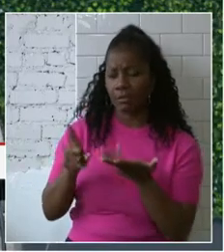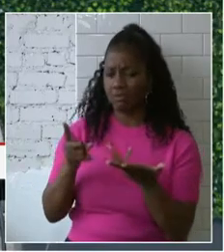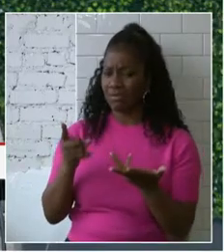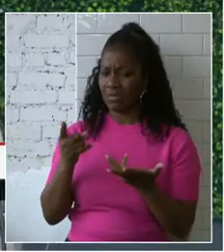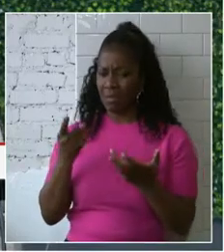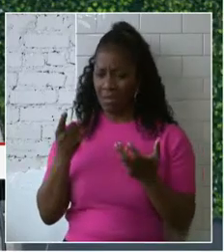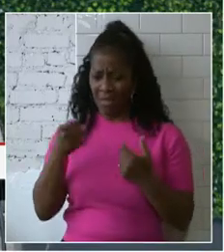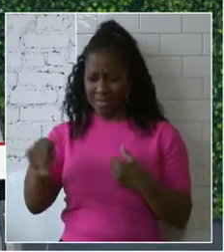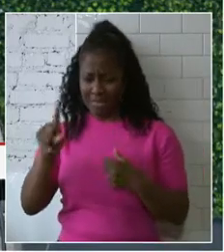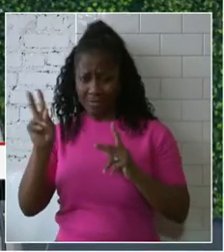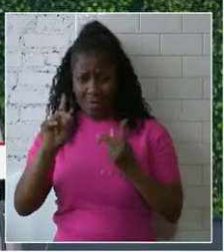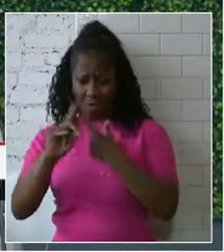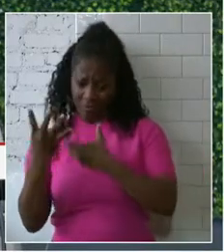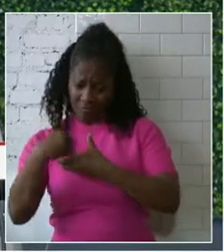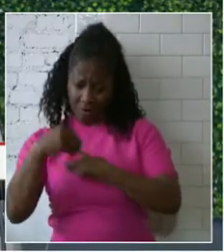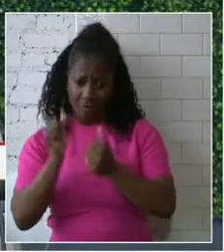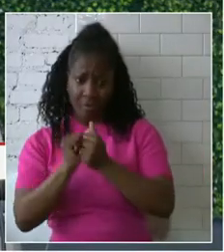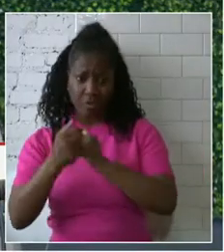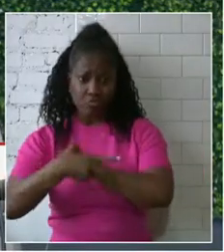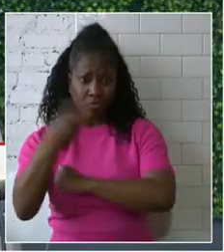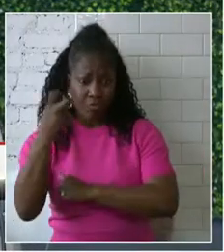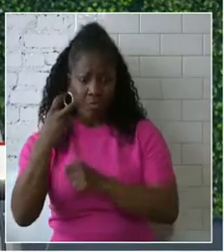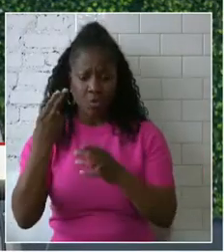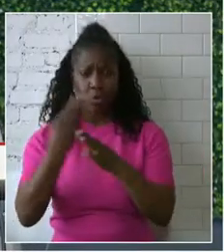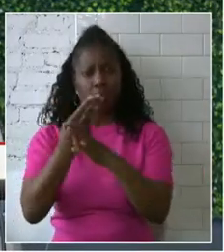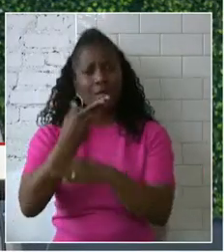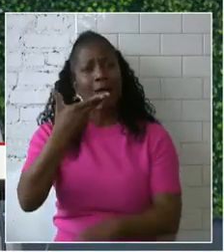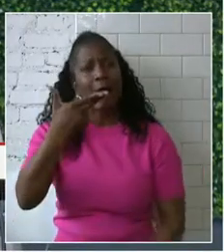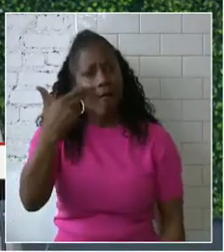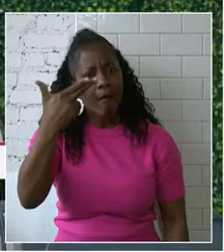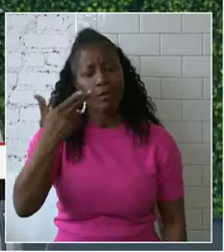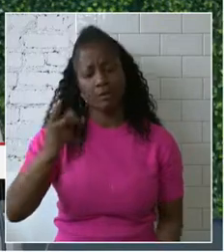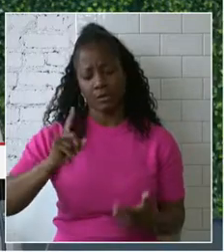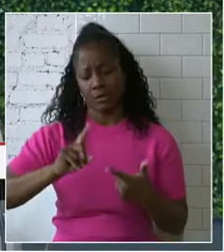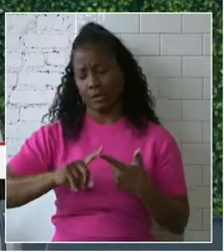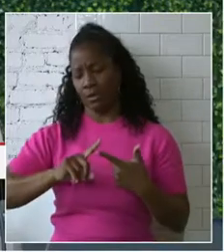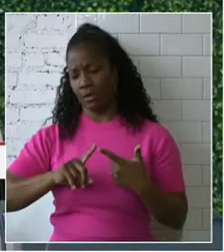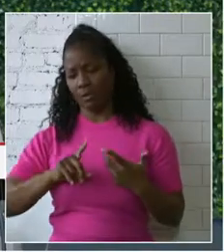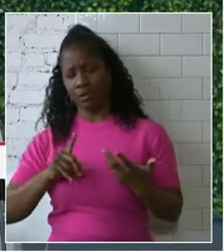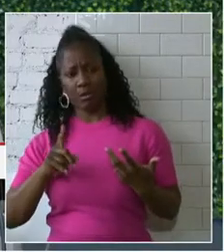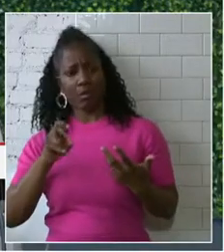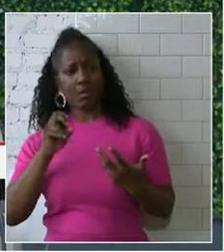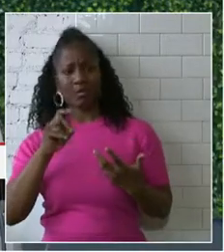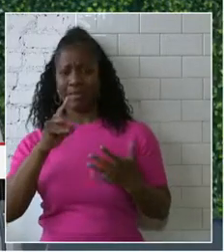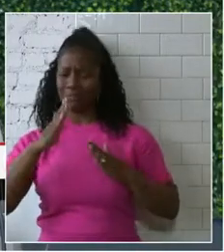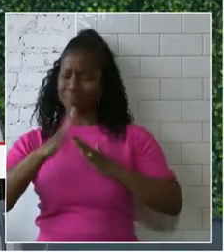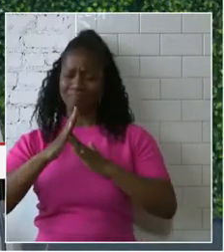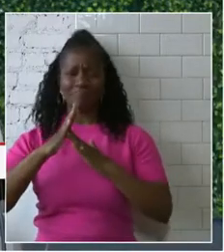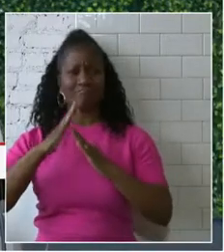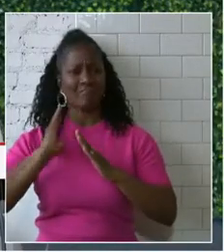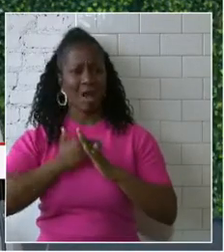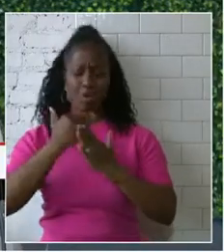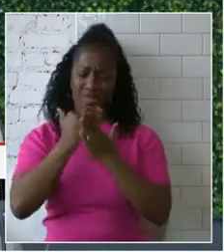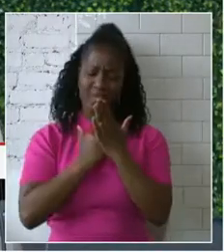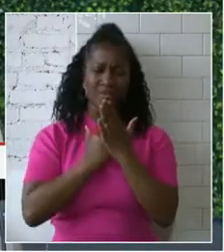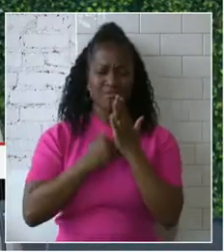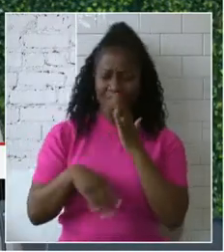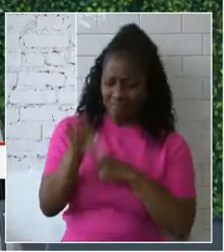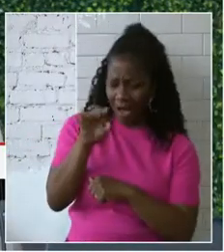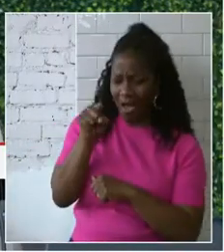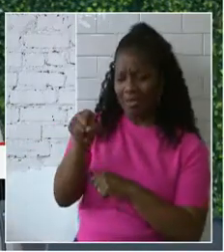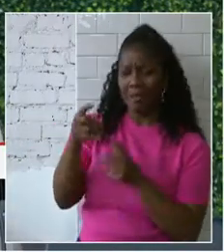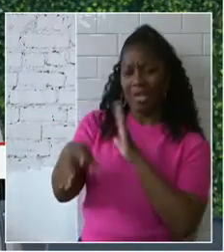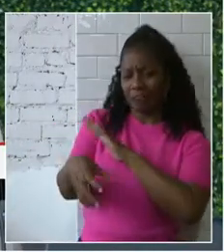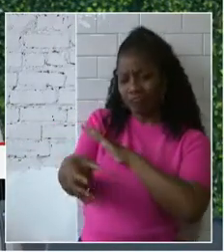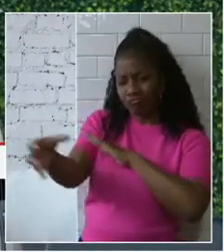people involved in a robbery using a gun are tops on our list for people to find and remove from